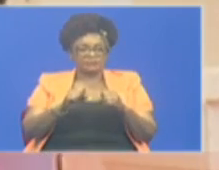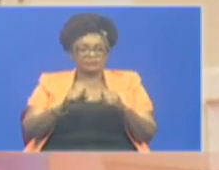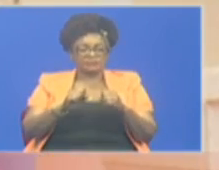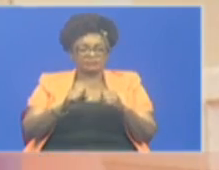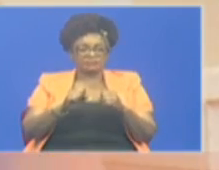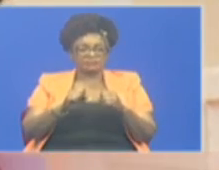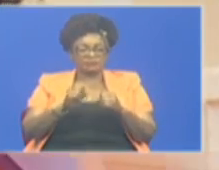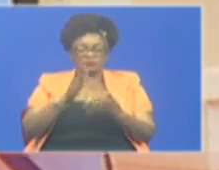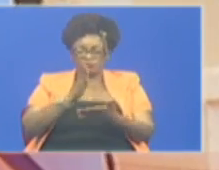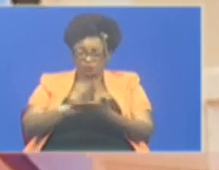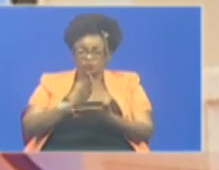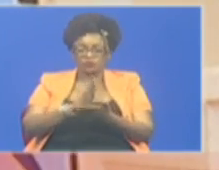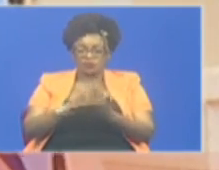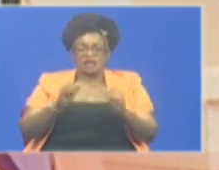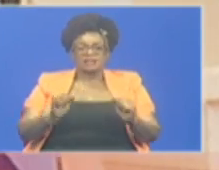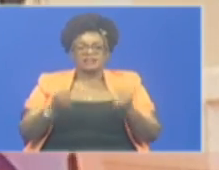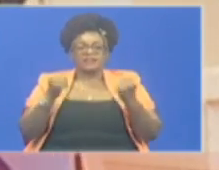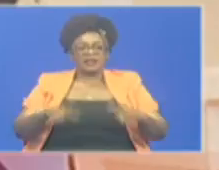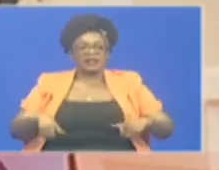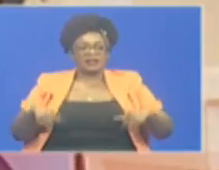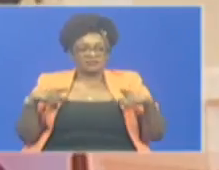doubt, saving lives.